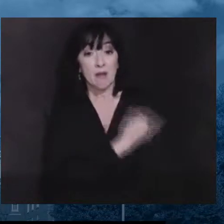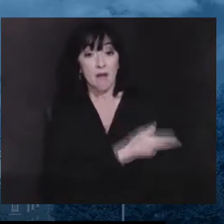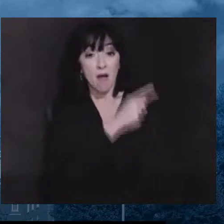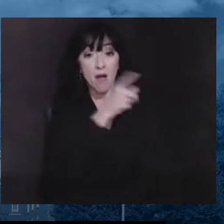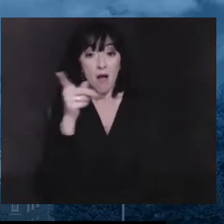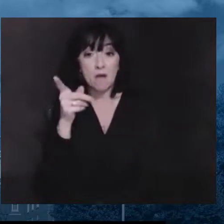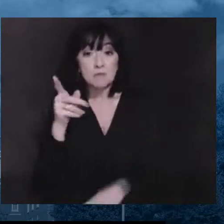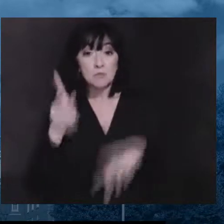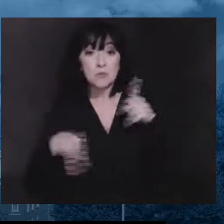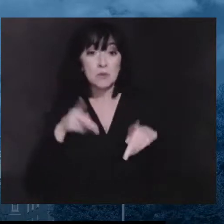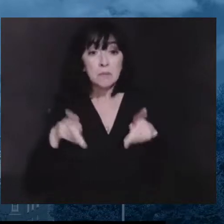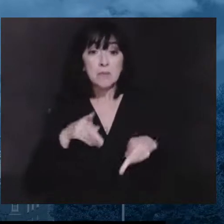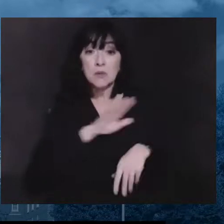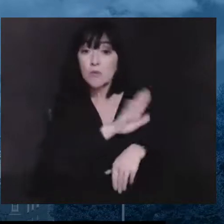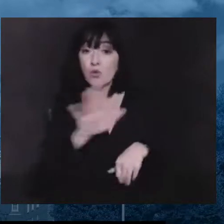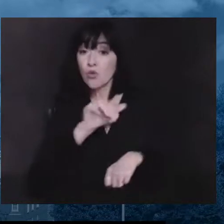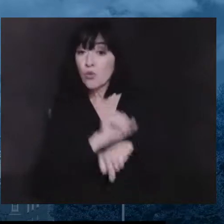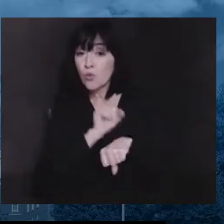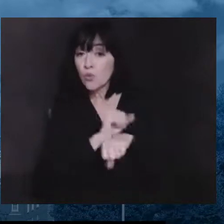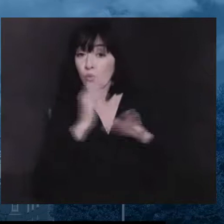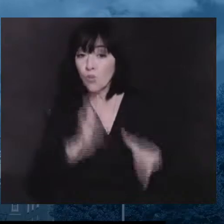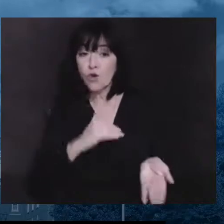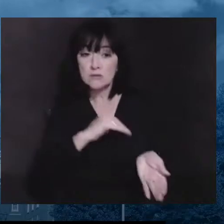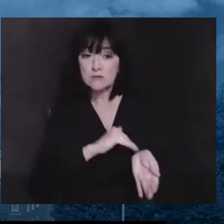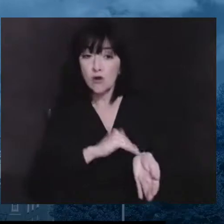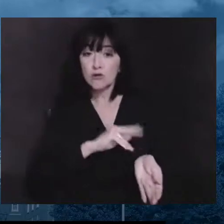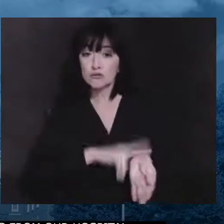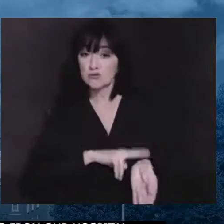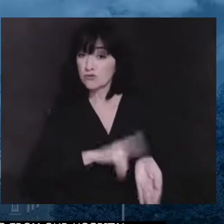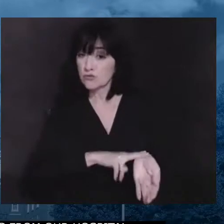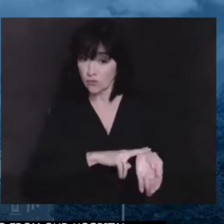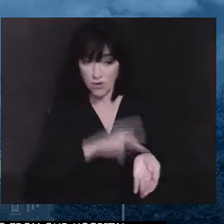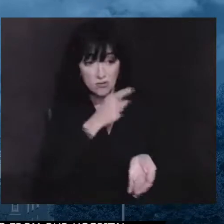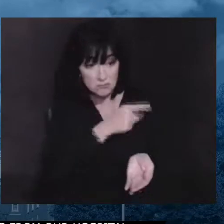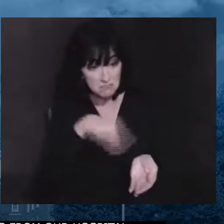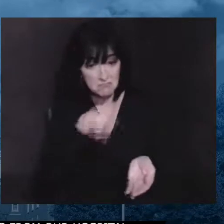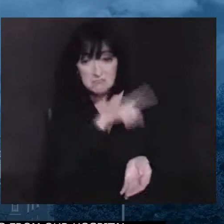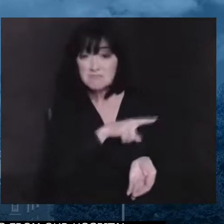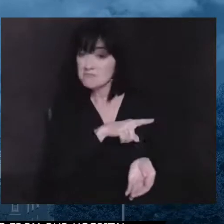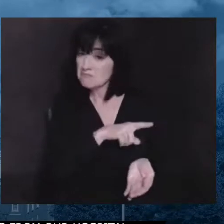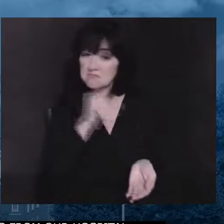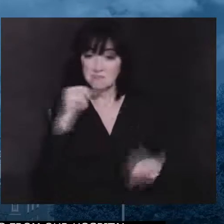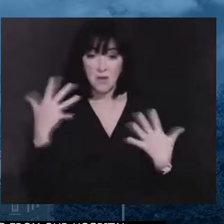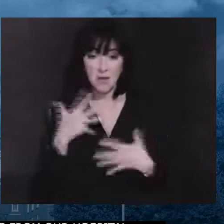employees, who are the first cadre of folks to be vaccinated, has been very positive,